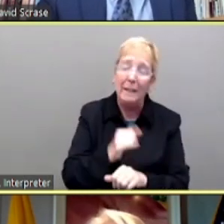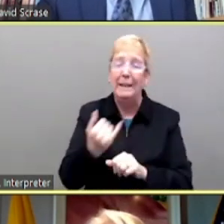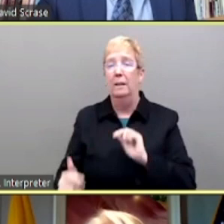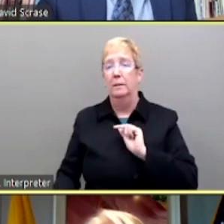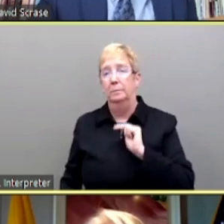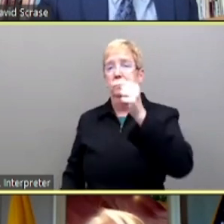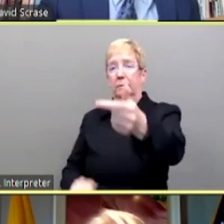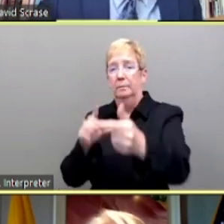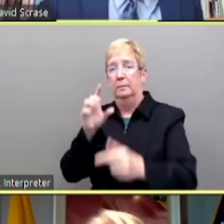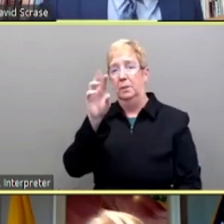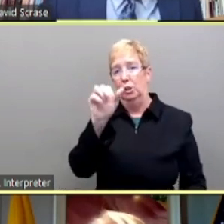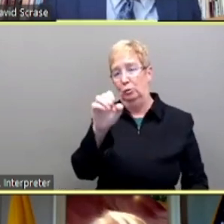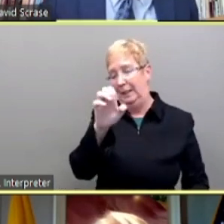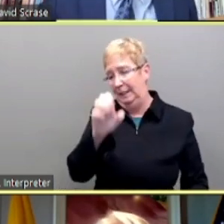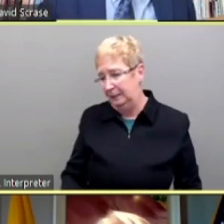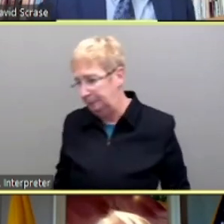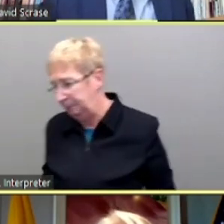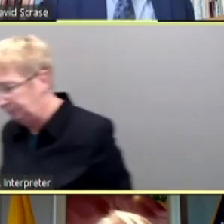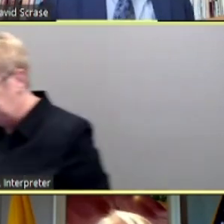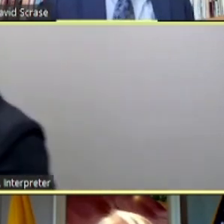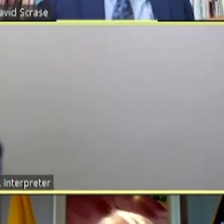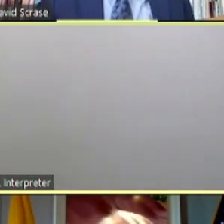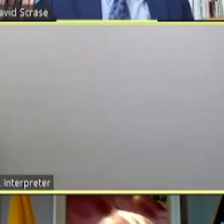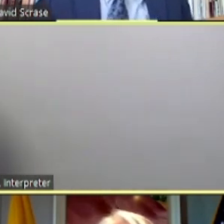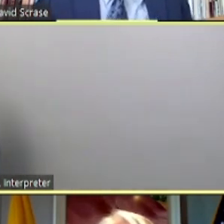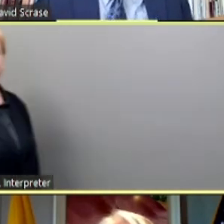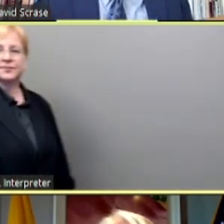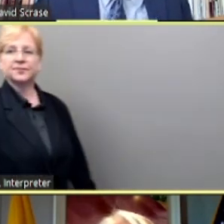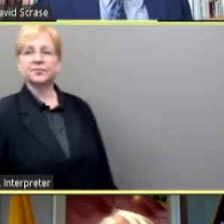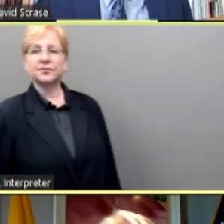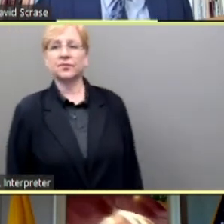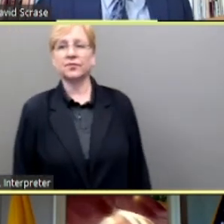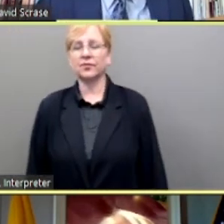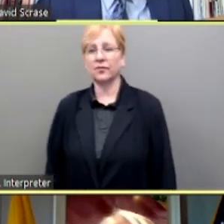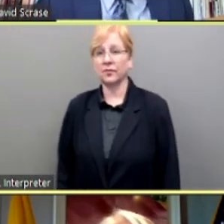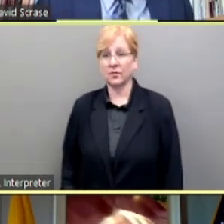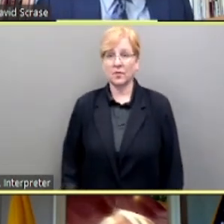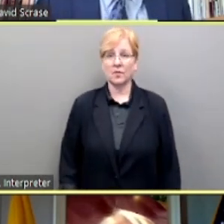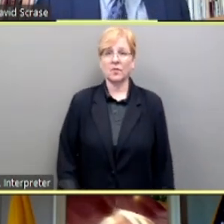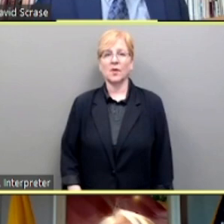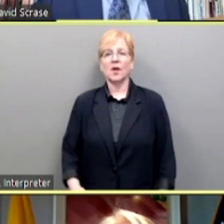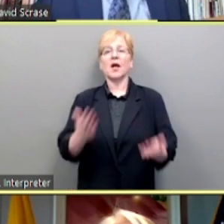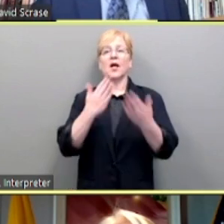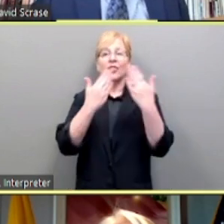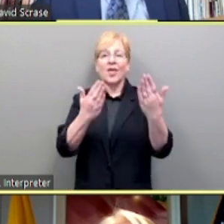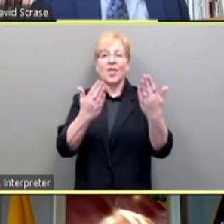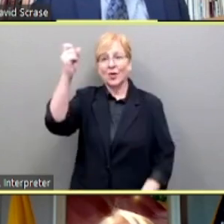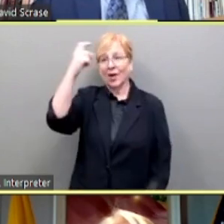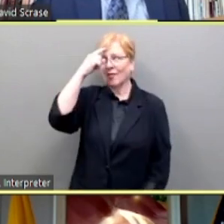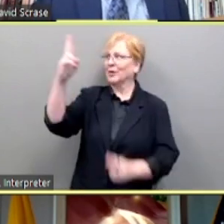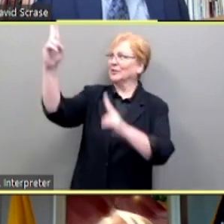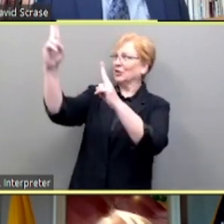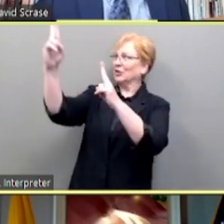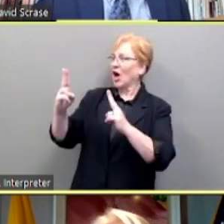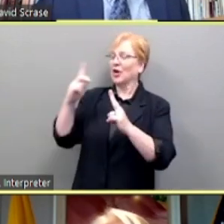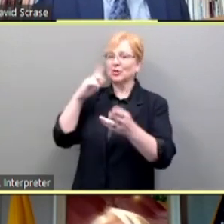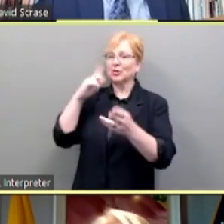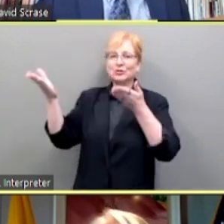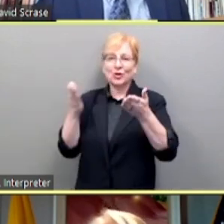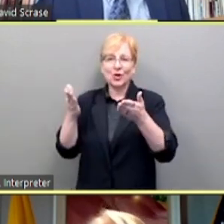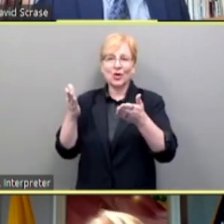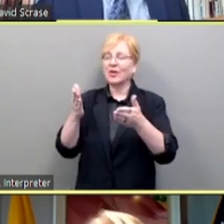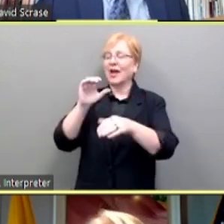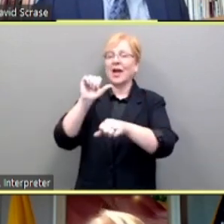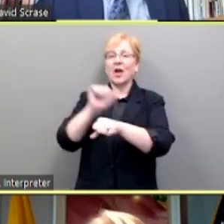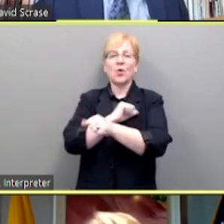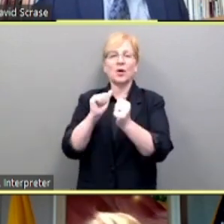Scrace. Thank you very much, Governor. As you know, it's an honor to serve, and it's been an honor to work more closely hand in hand with